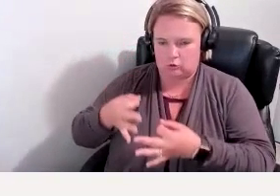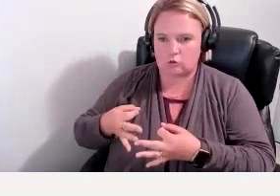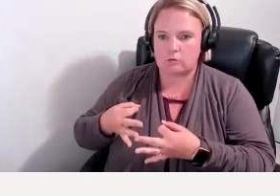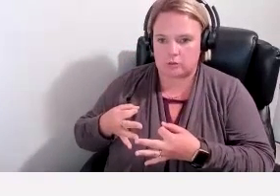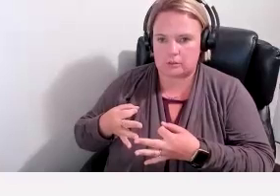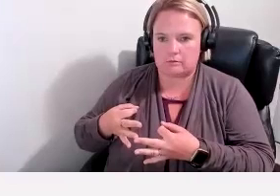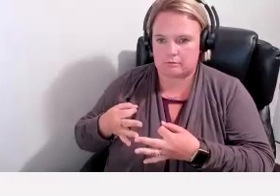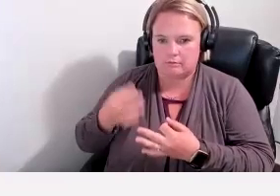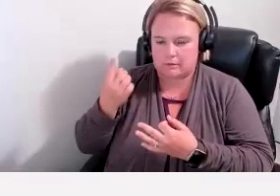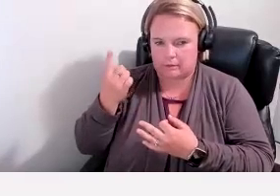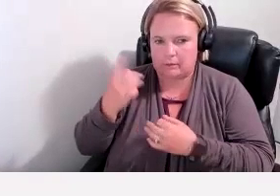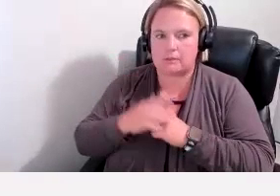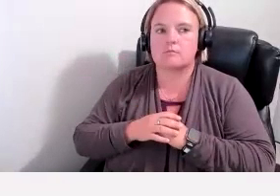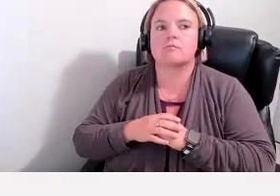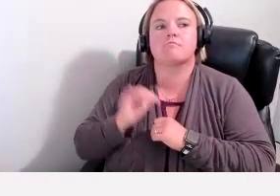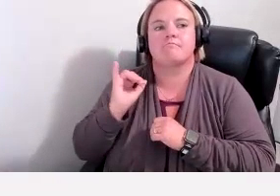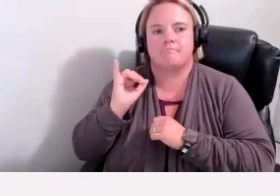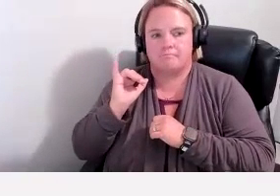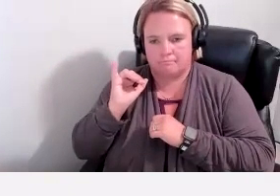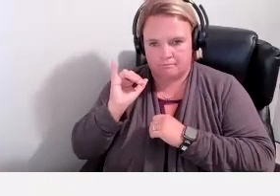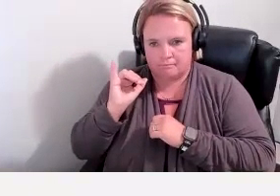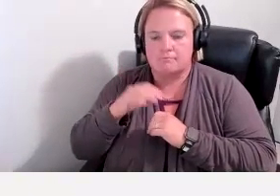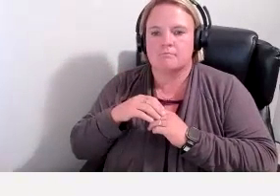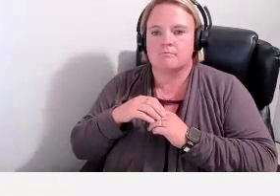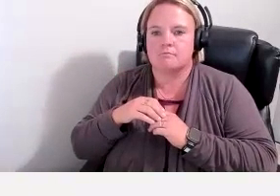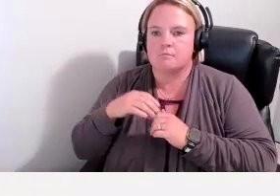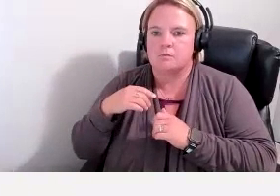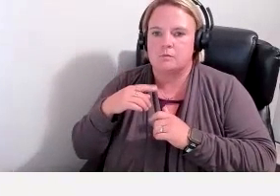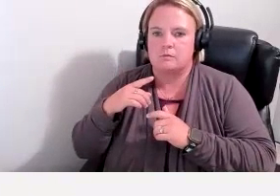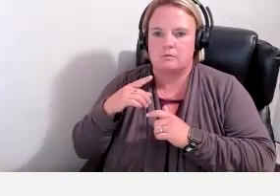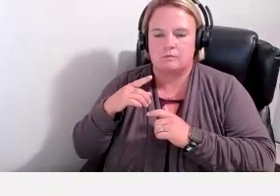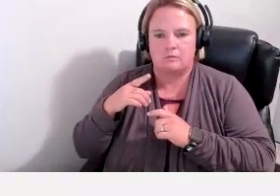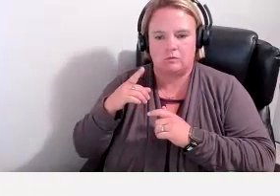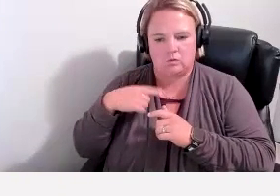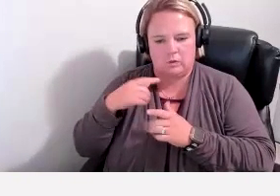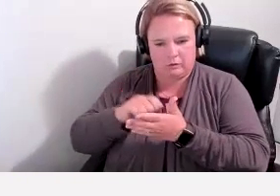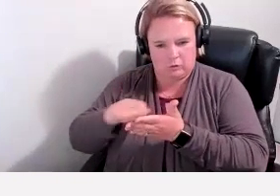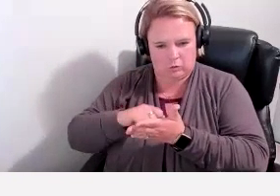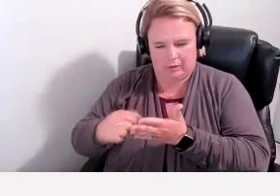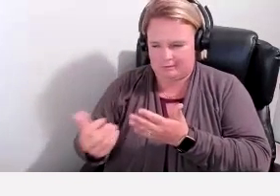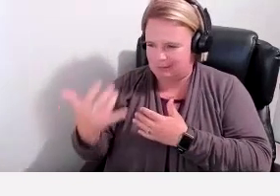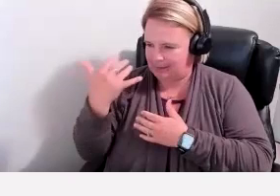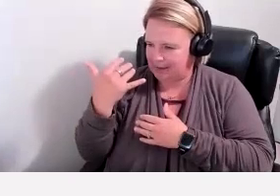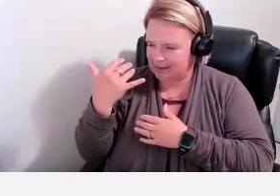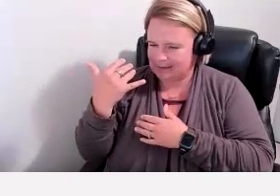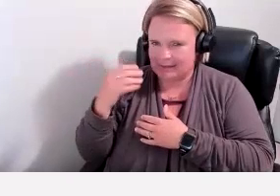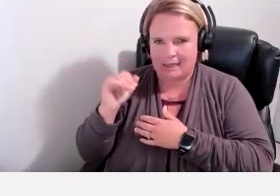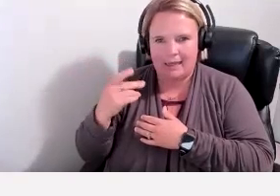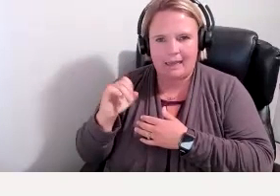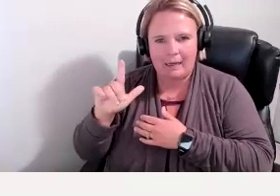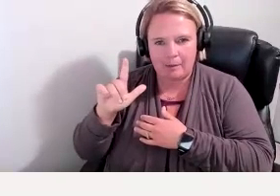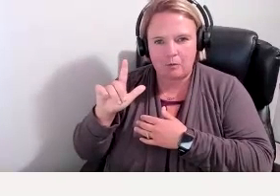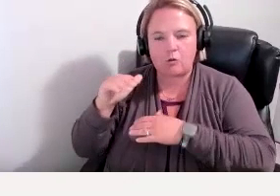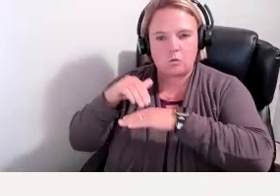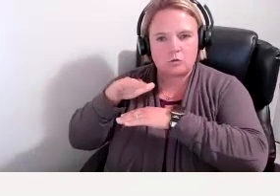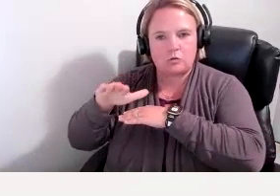Oh, Okay. Okay. Yeah. Yeah. They have us write those. What was that back in April when you submit